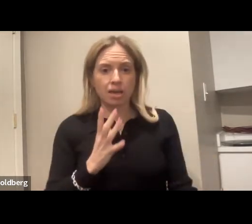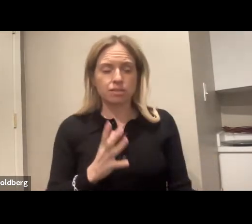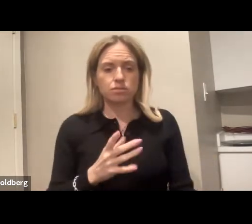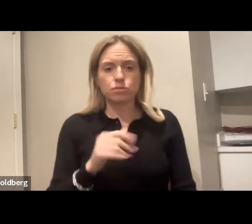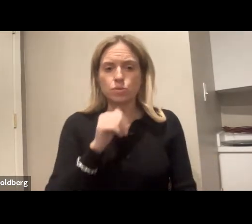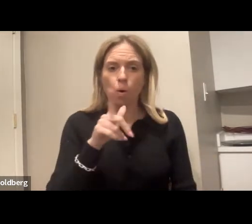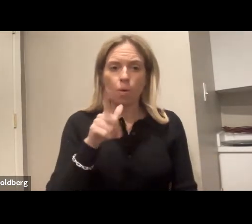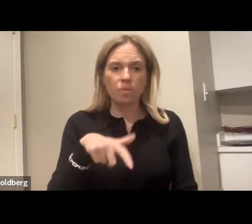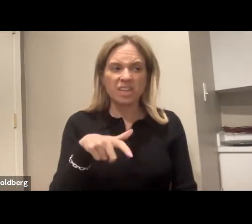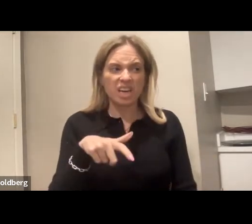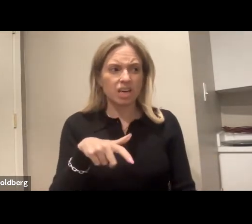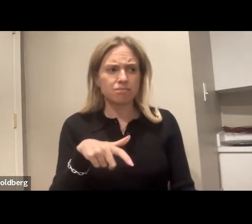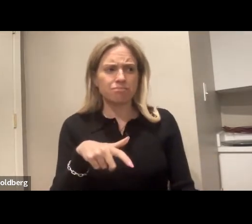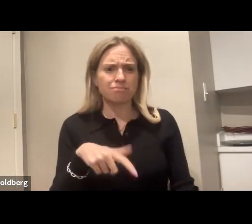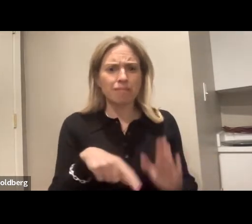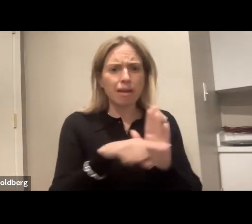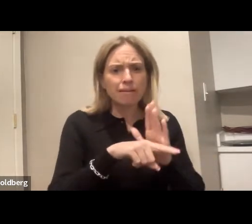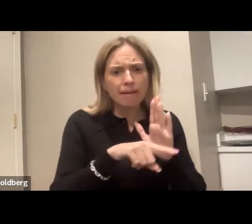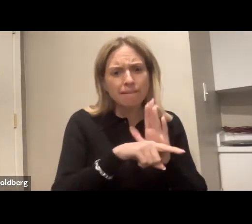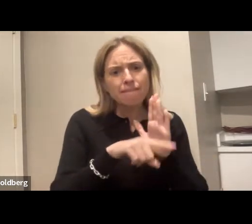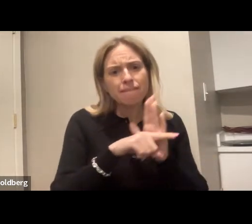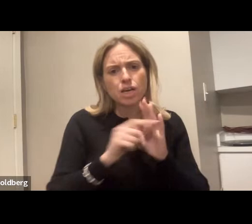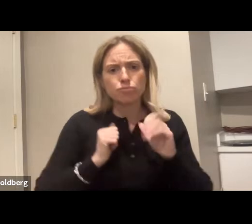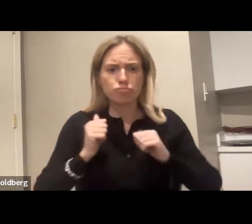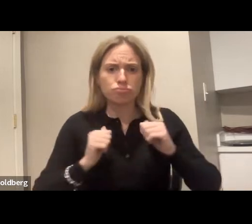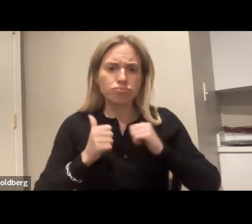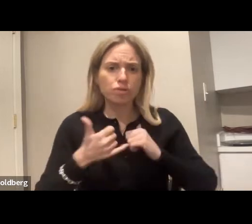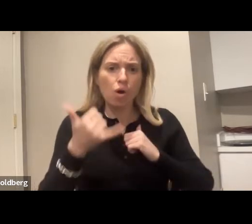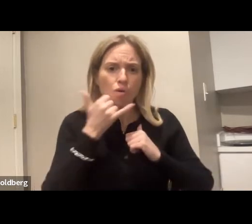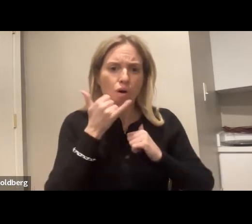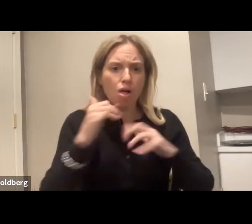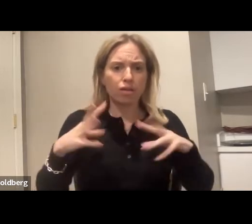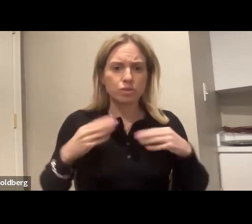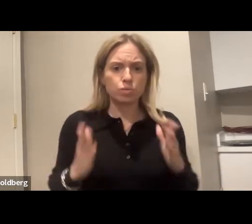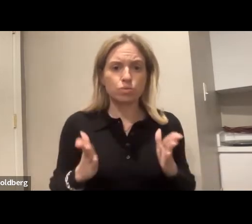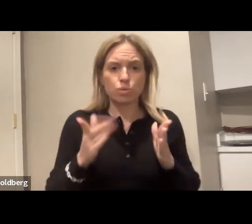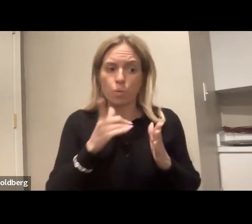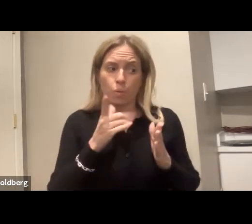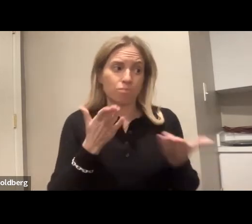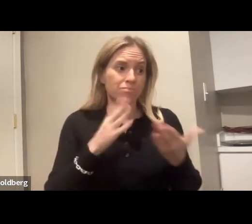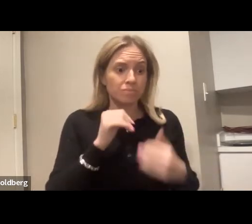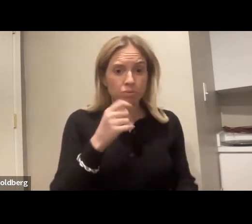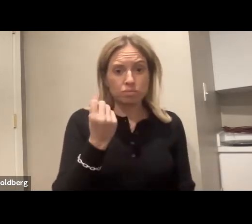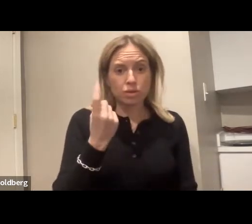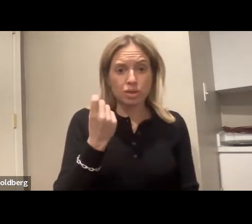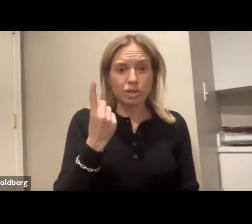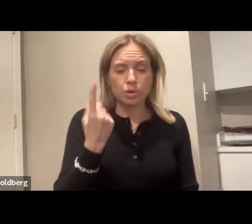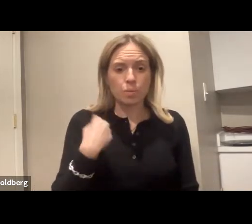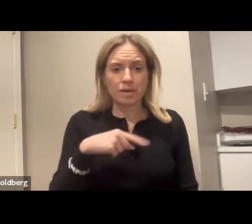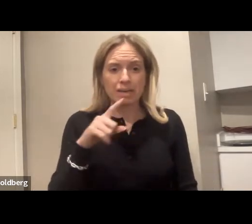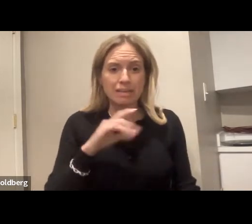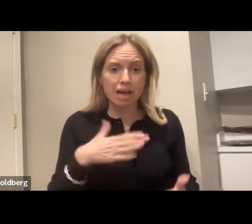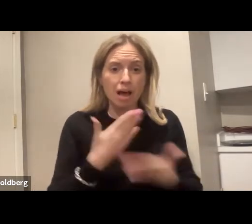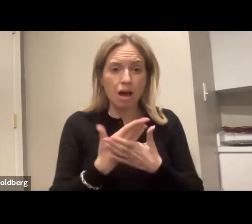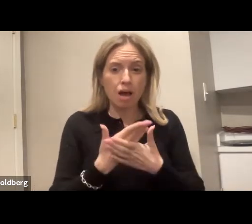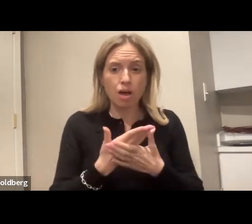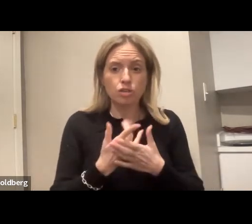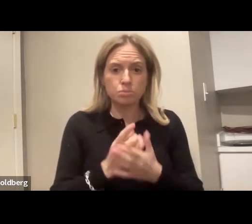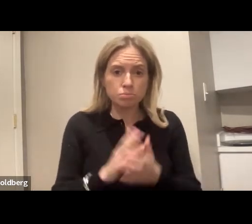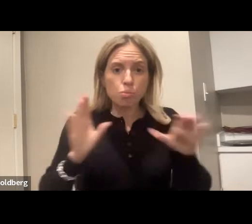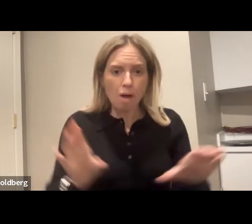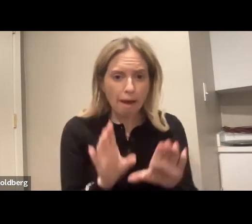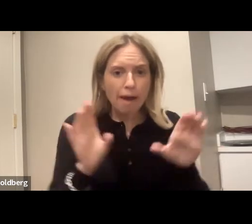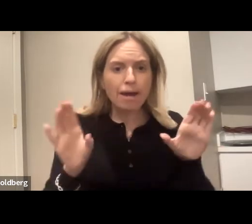need combative call takers who may not understand. We just need everybody to be